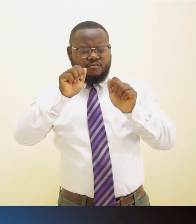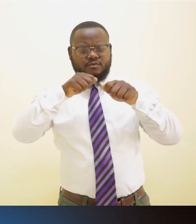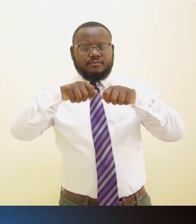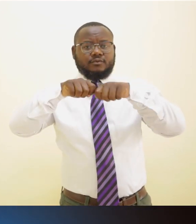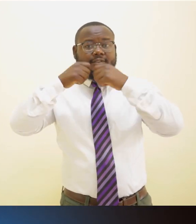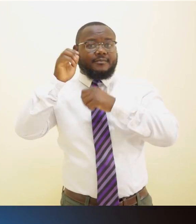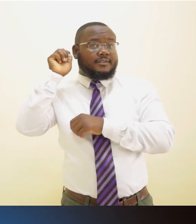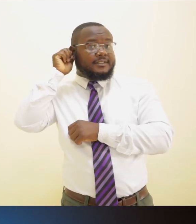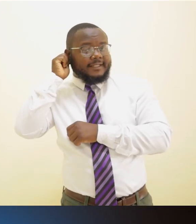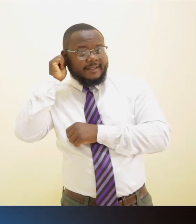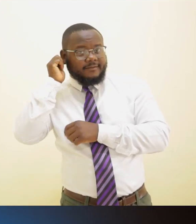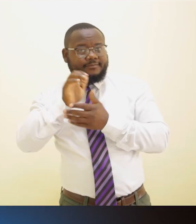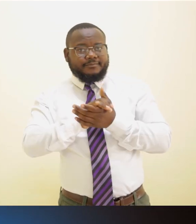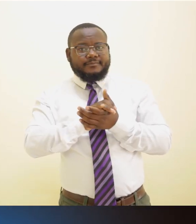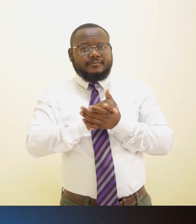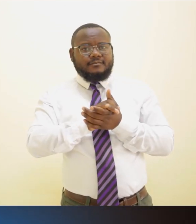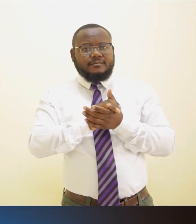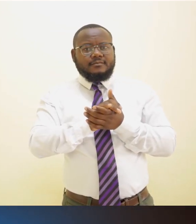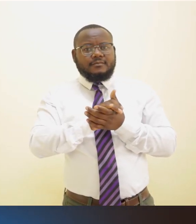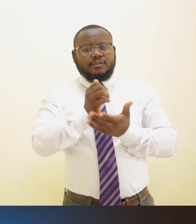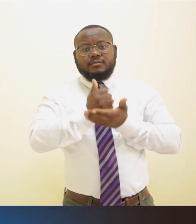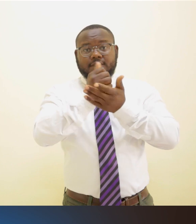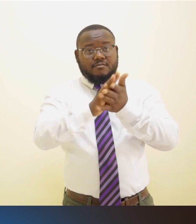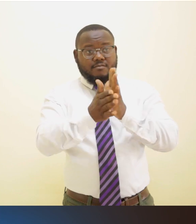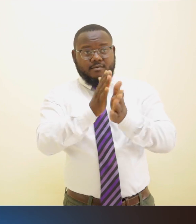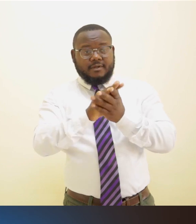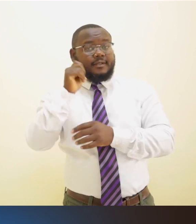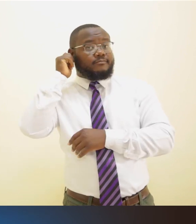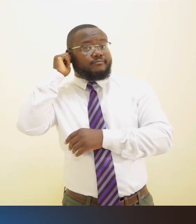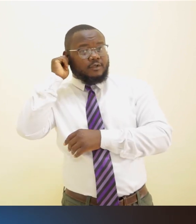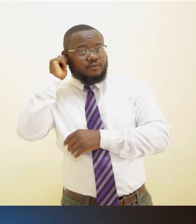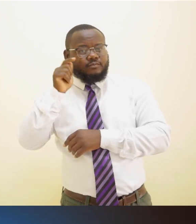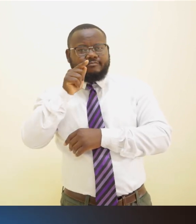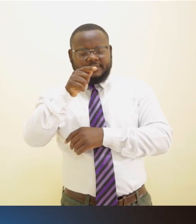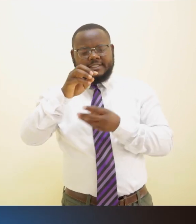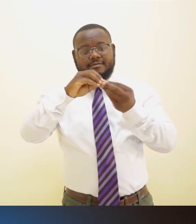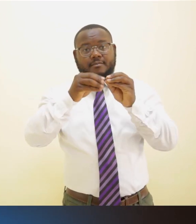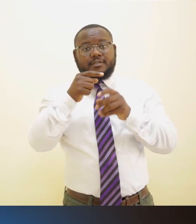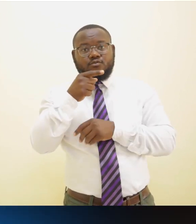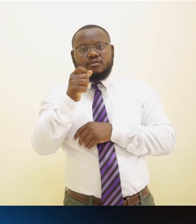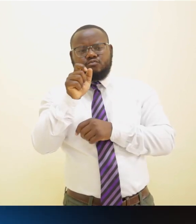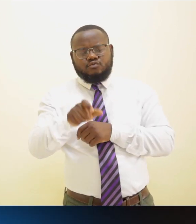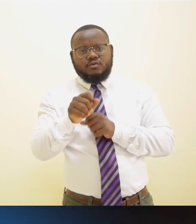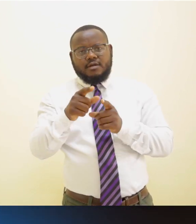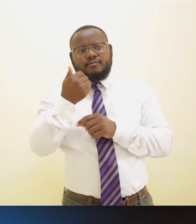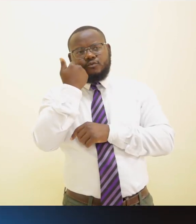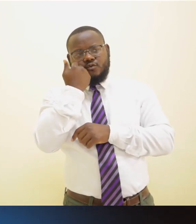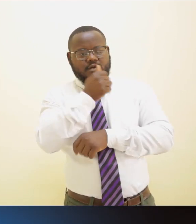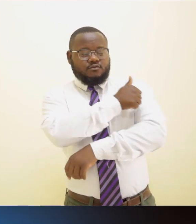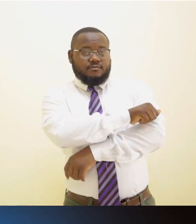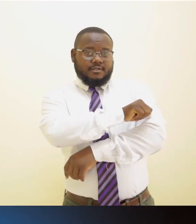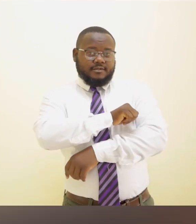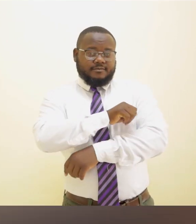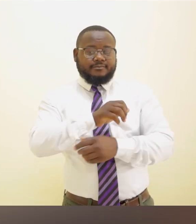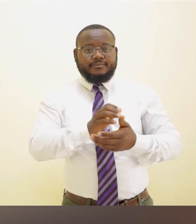ear. Untreated ear discharge or otitis media are some of the most common illnesses you'll see in the clinic.